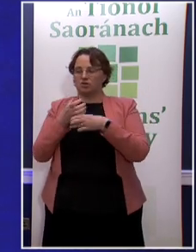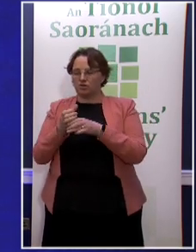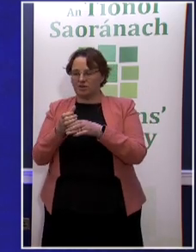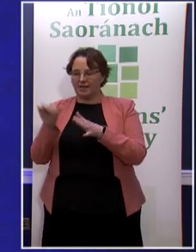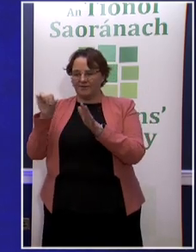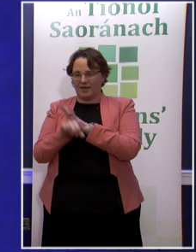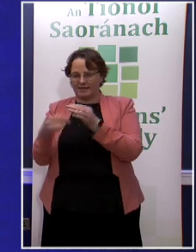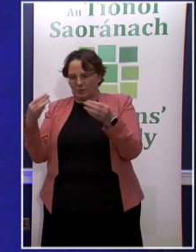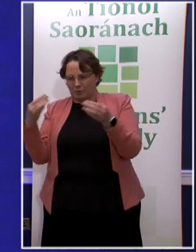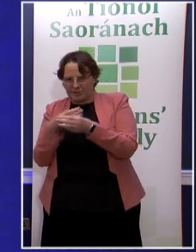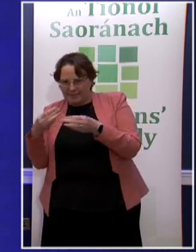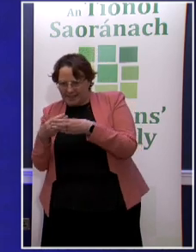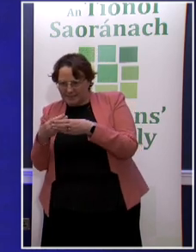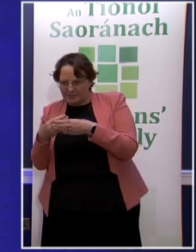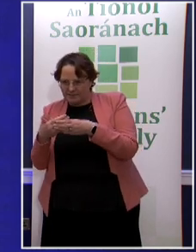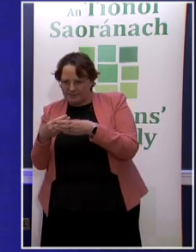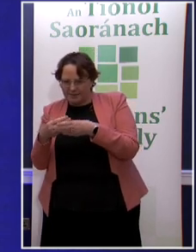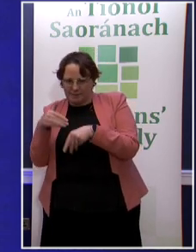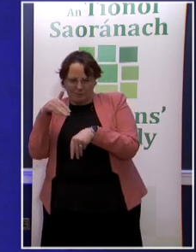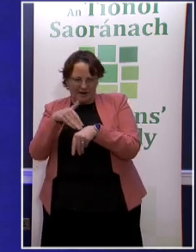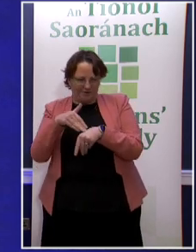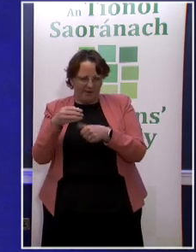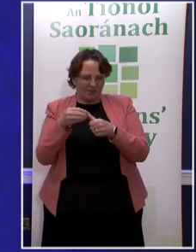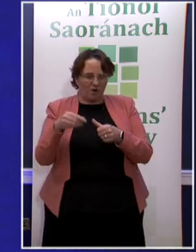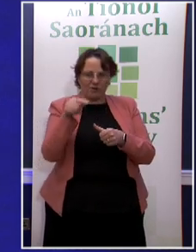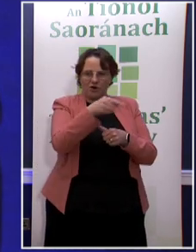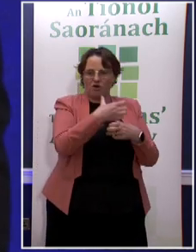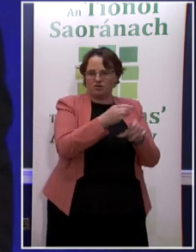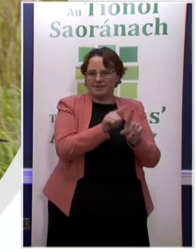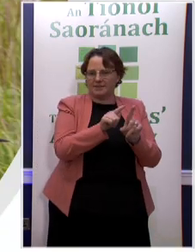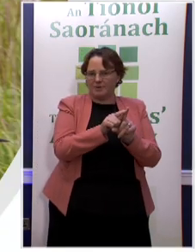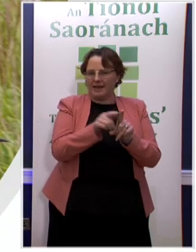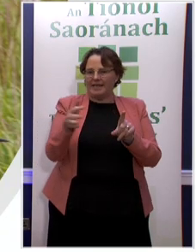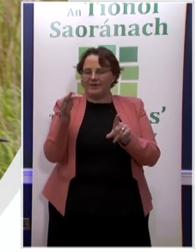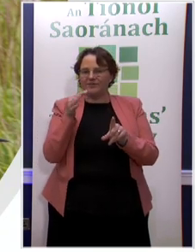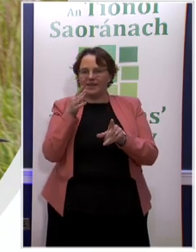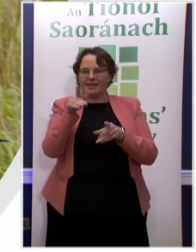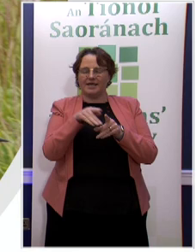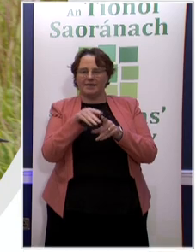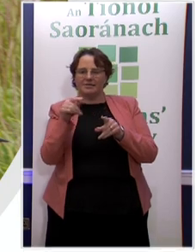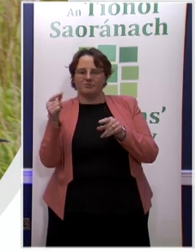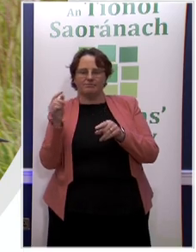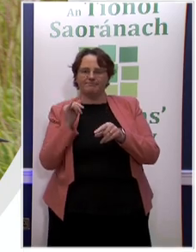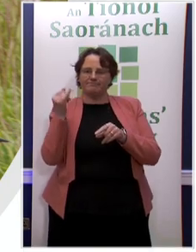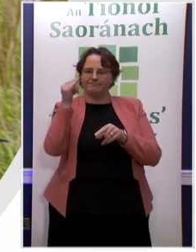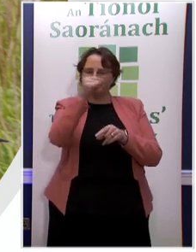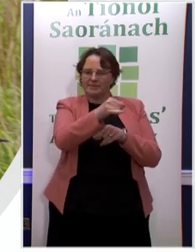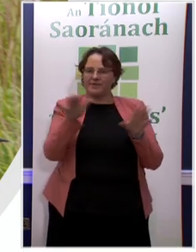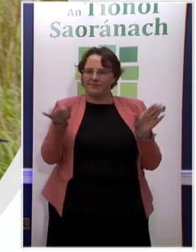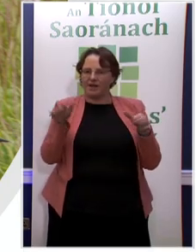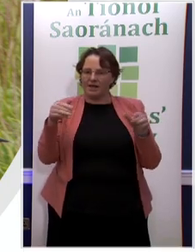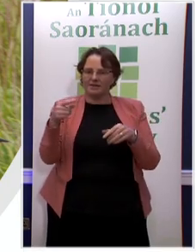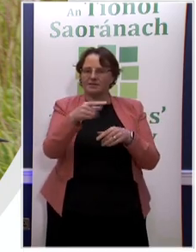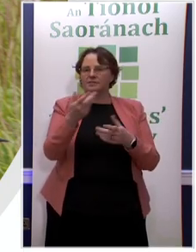a species that travels, then the work of the other nations is in vain. And a good example of this is the roseate tern, for which